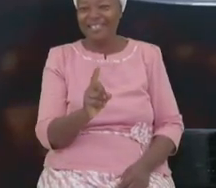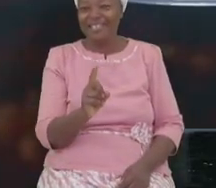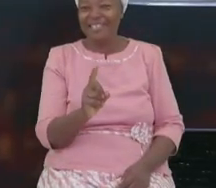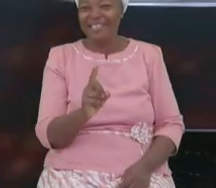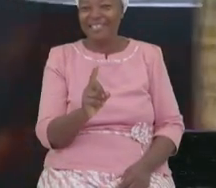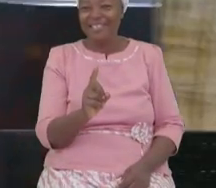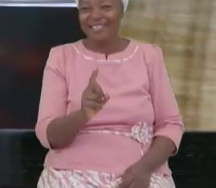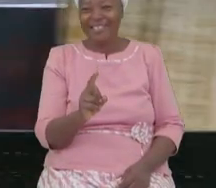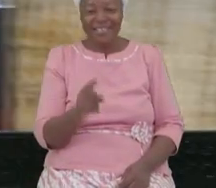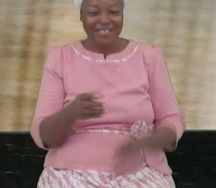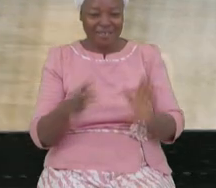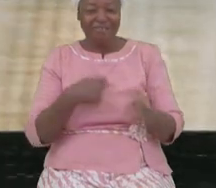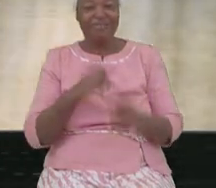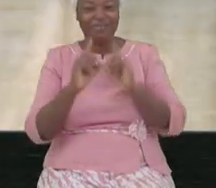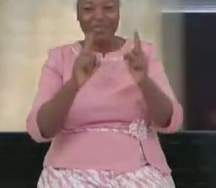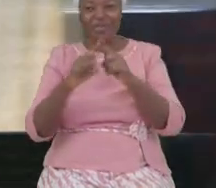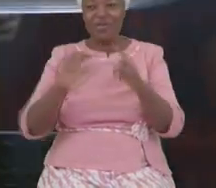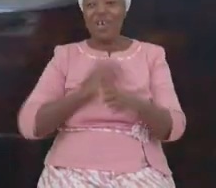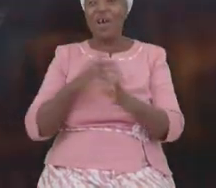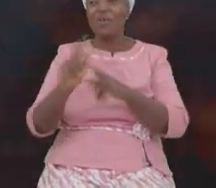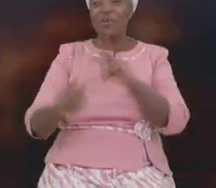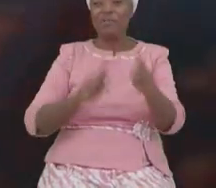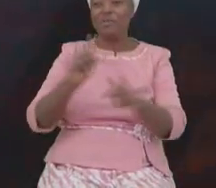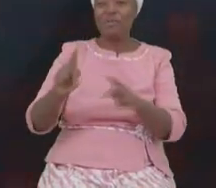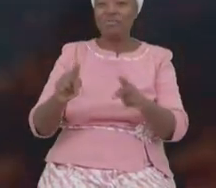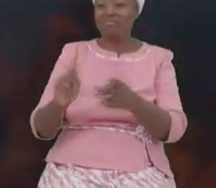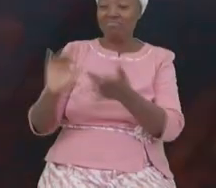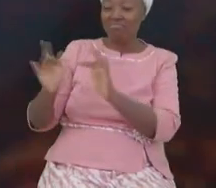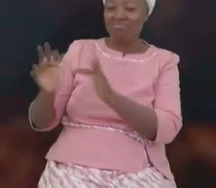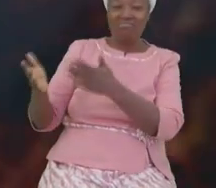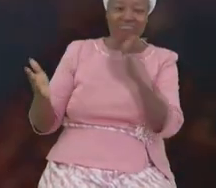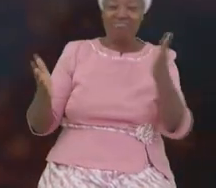Let me talk to our people on the other side.